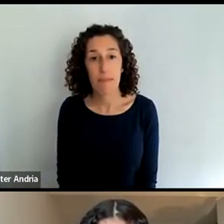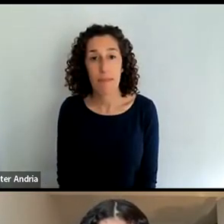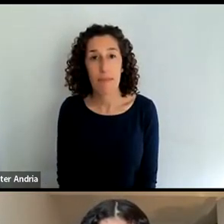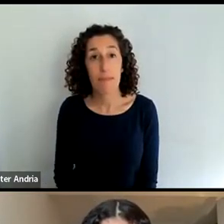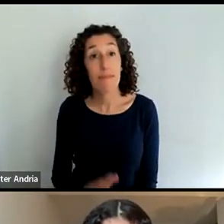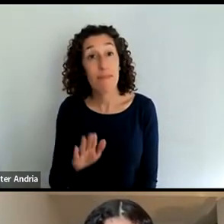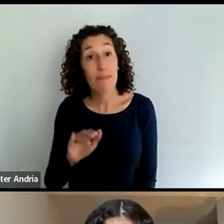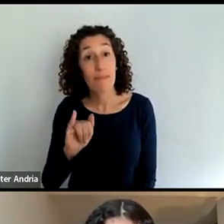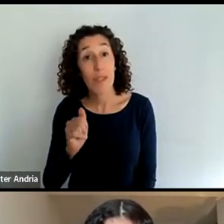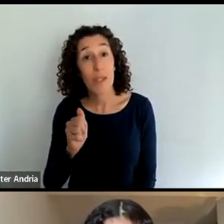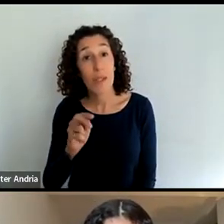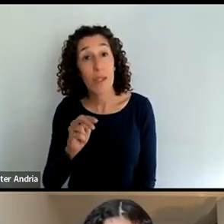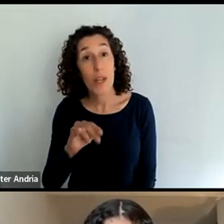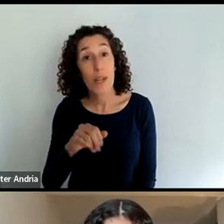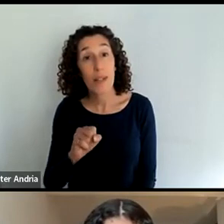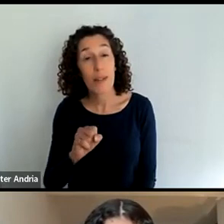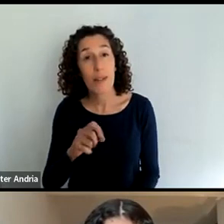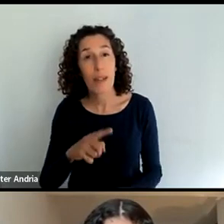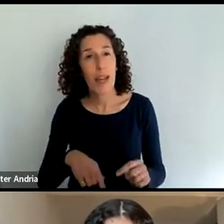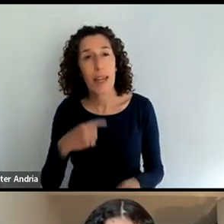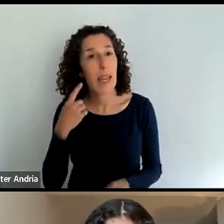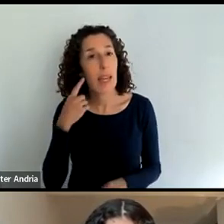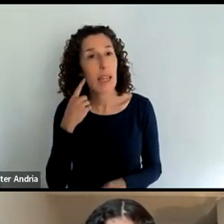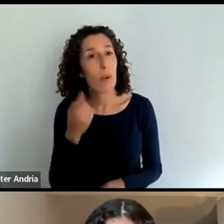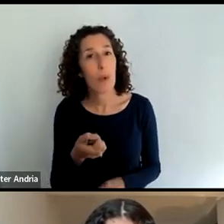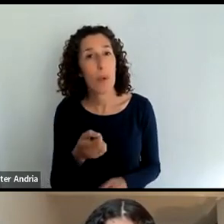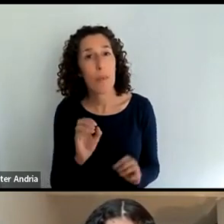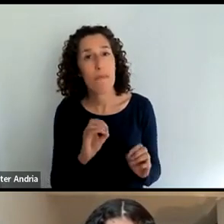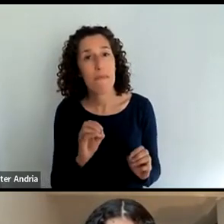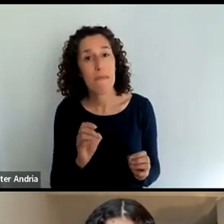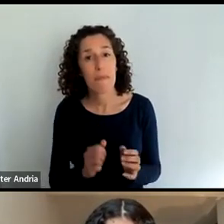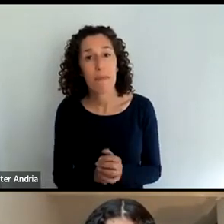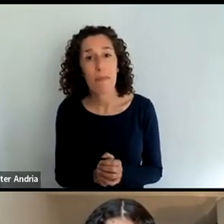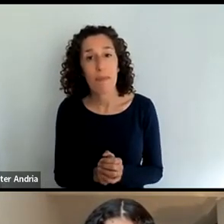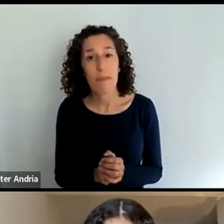Janice, I can't hear you.